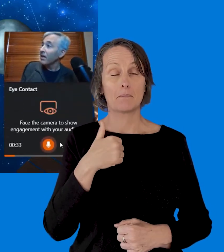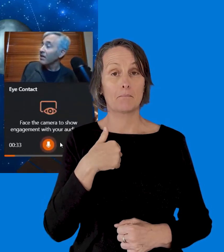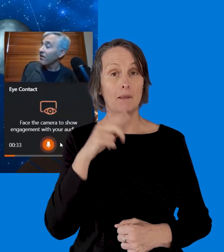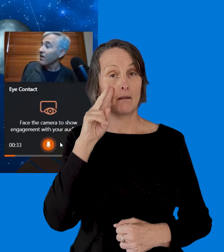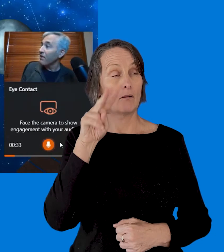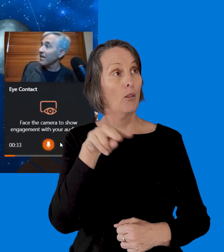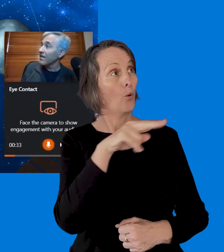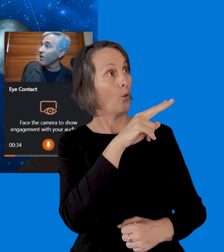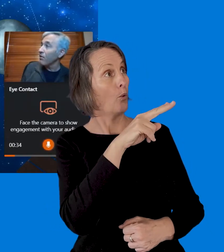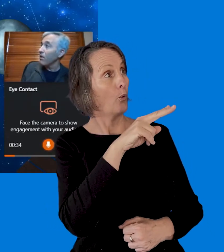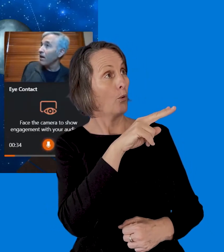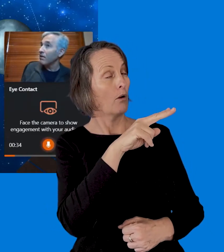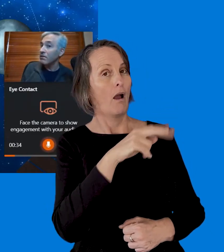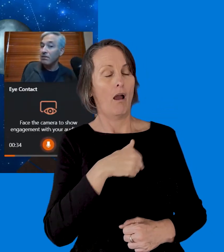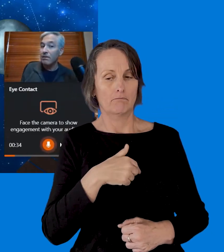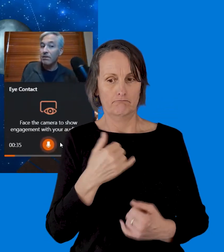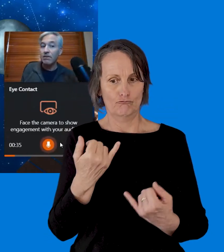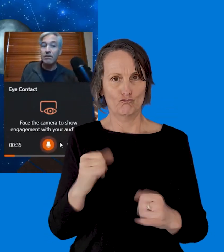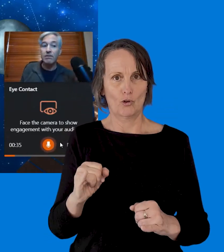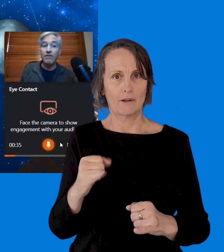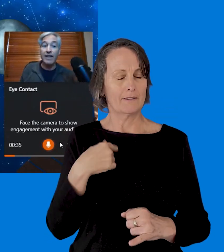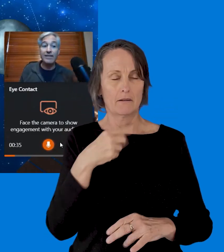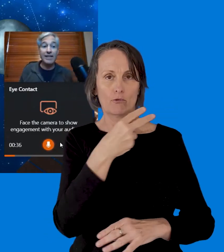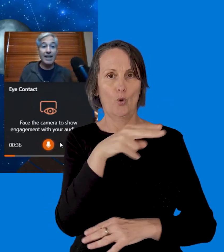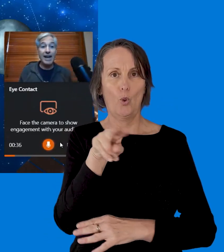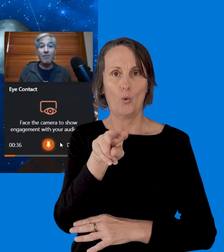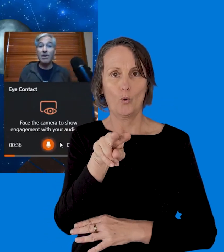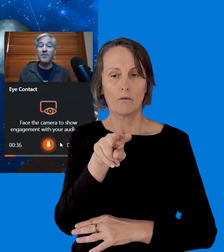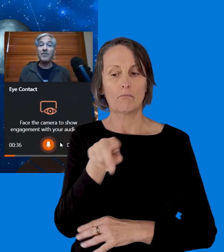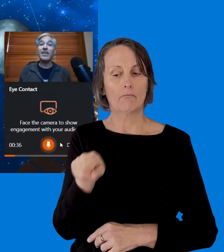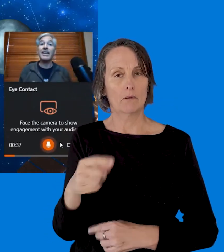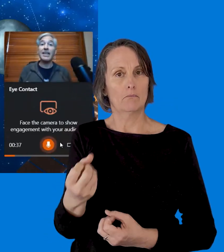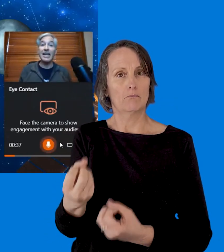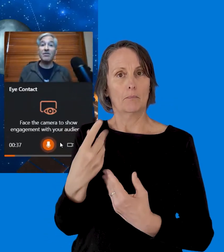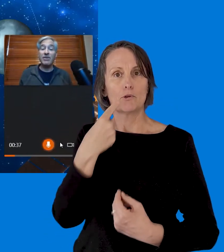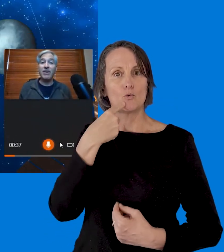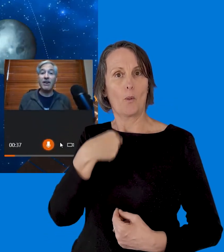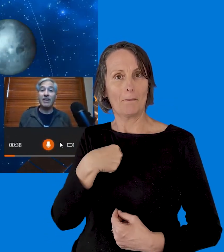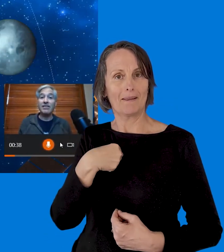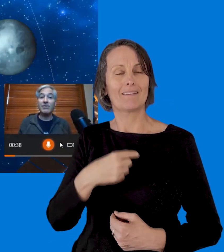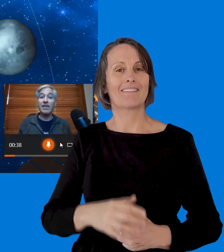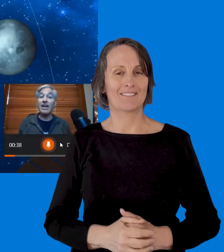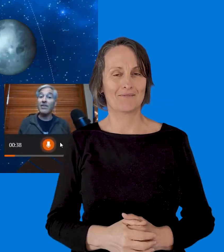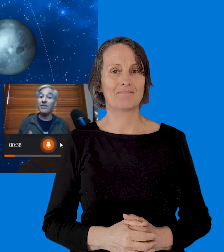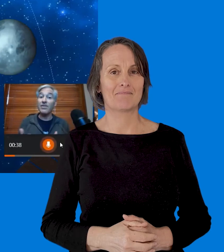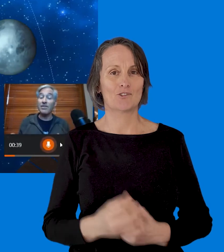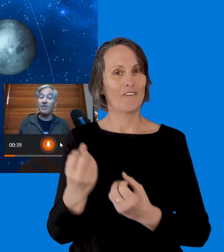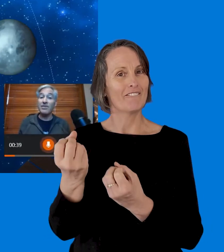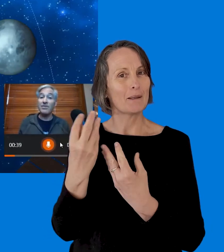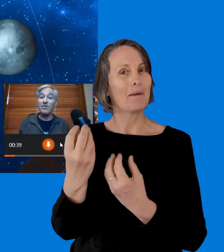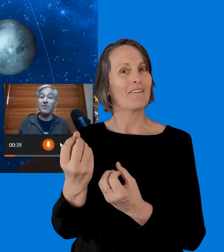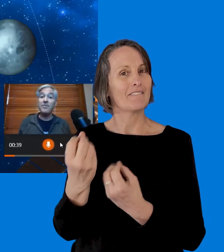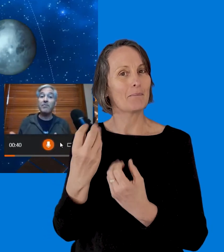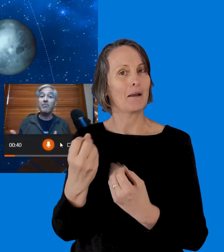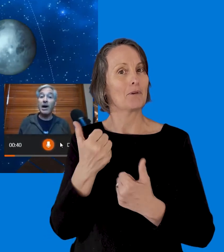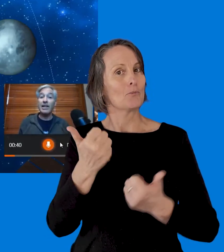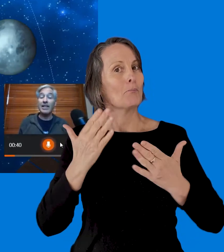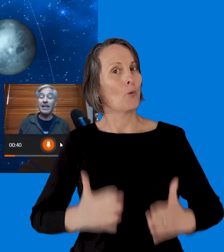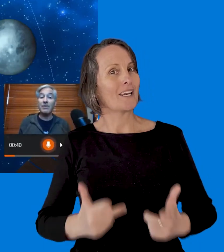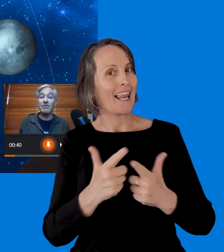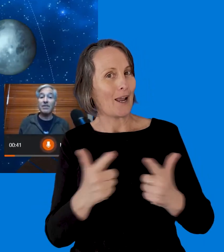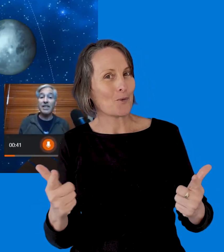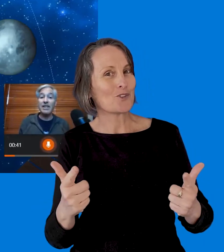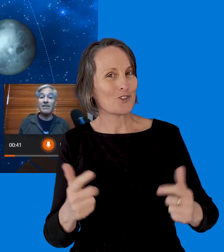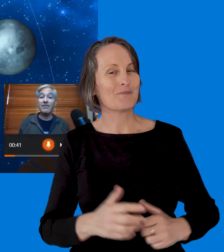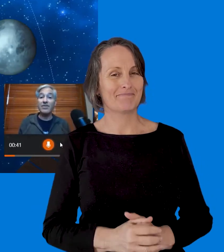looking in a different direction. Face the camera. Engage with your audience. Okay, those are some of those new body